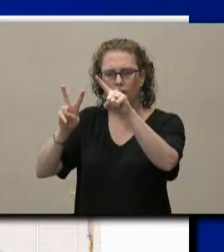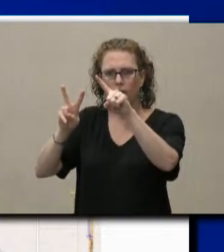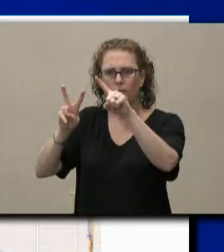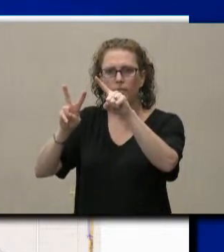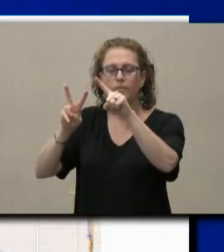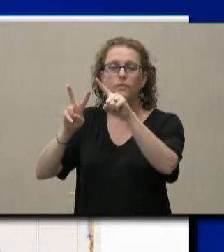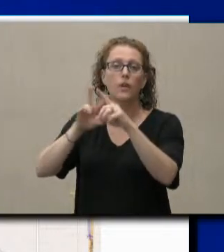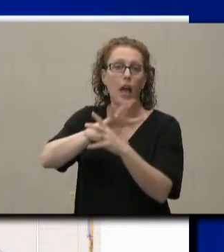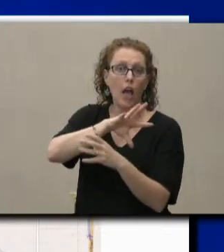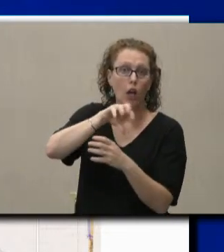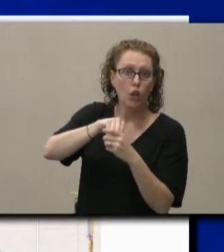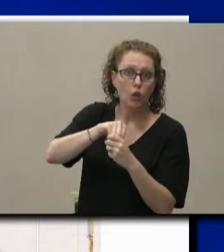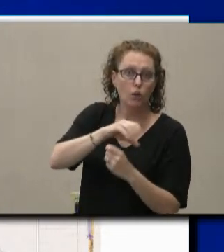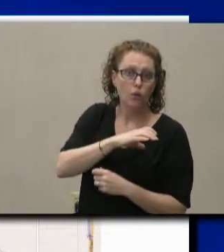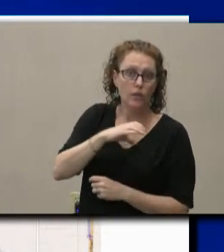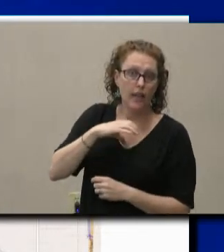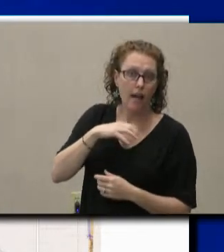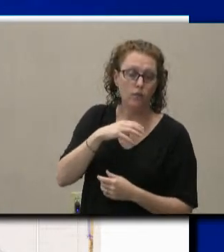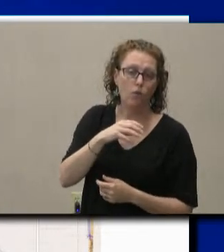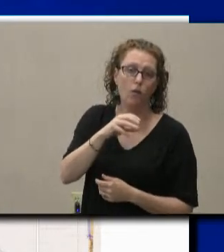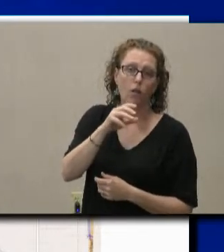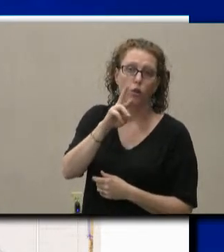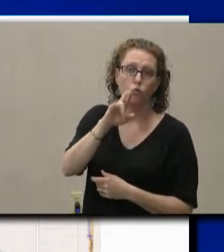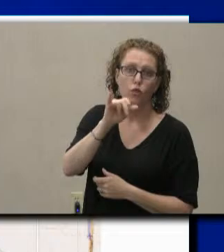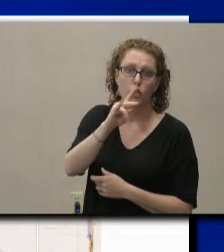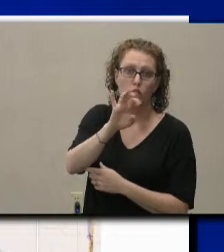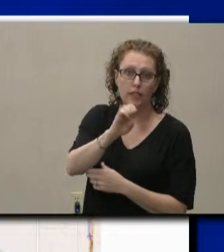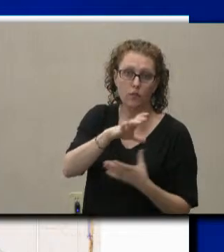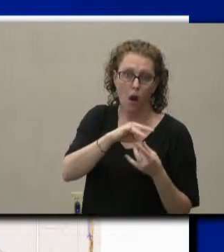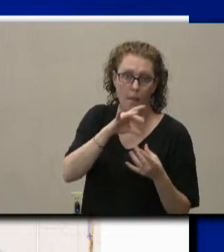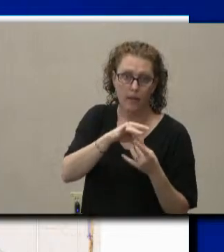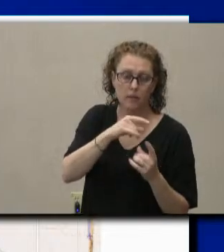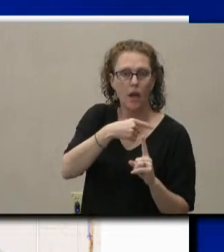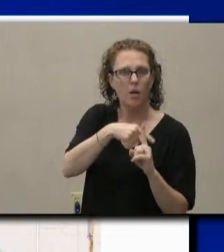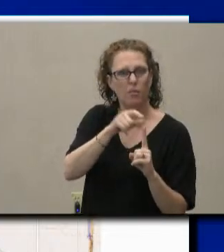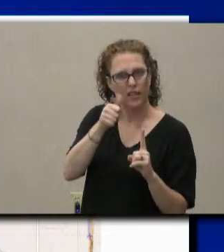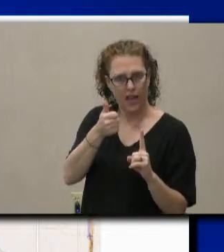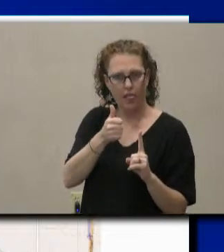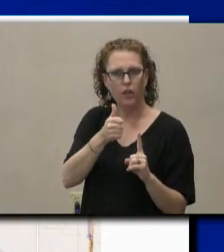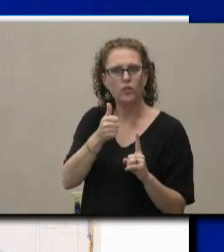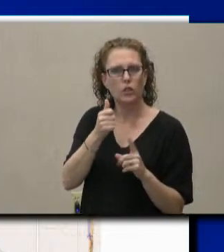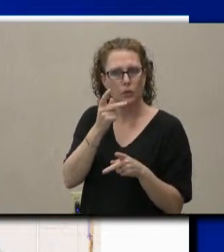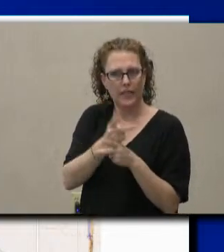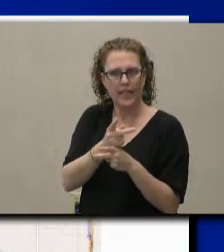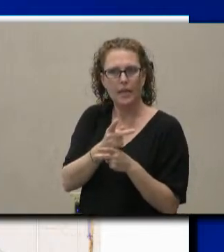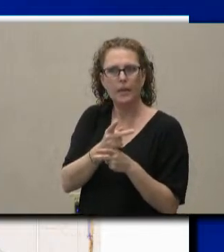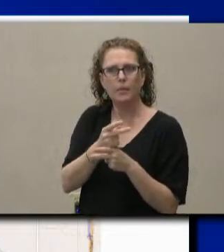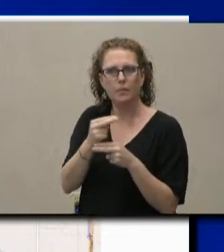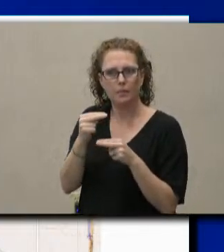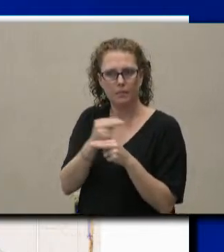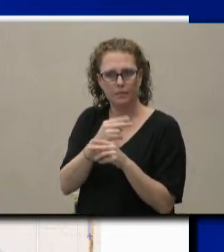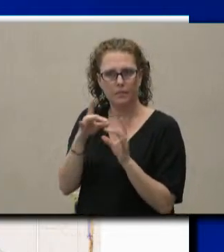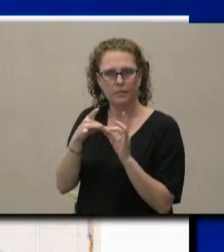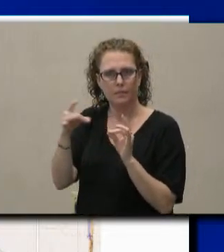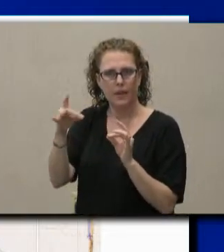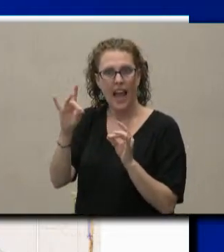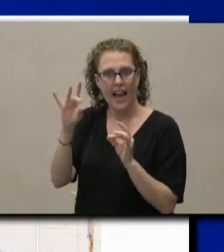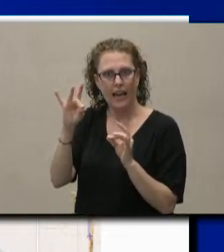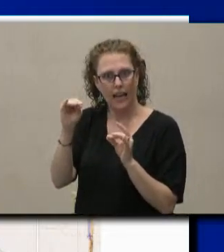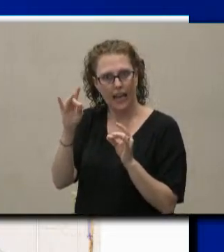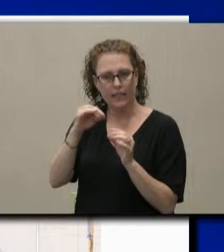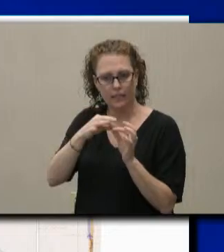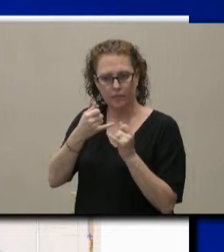third public hearing, as well as other council members to use the I-80 as a boundary and to keep Leisure Town intact. It